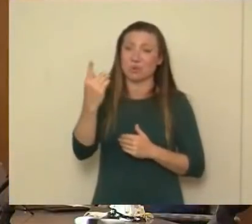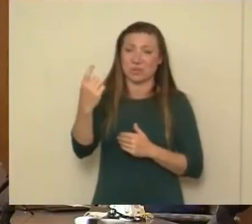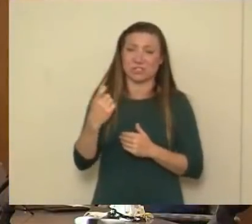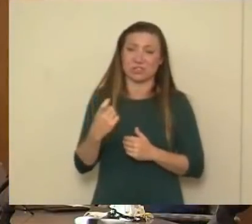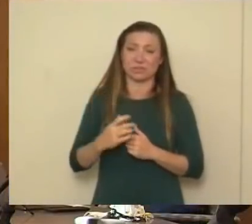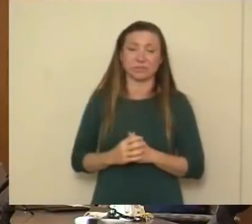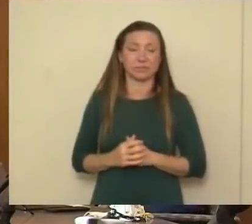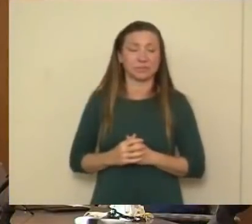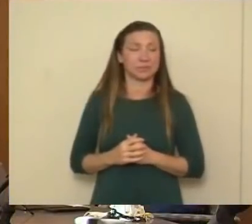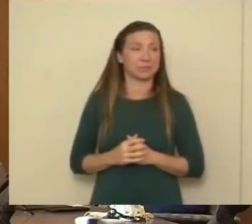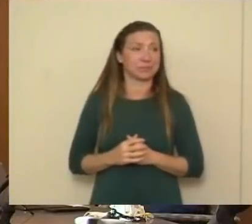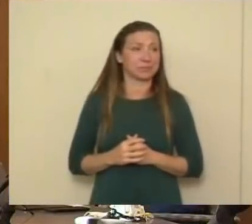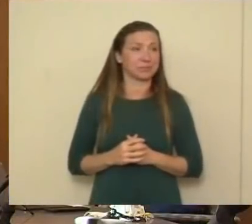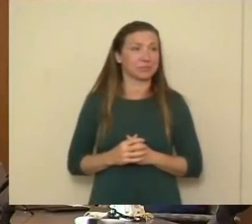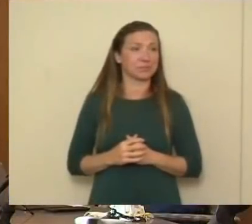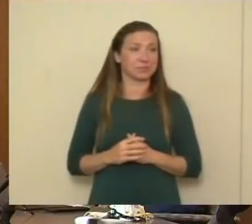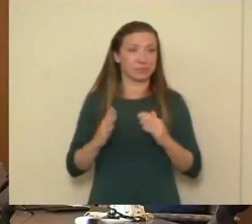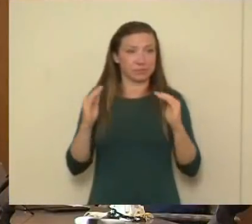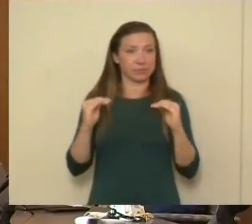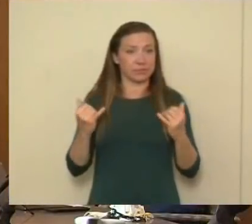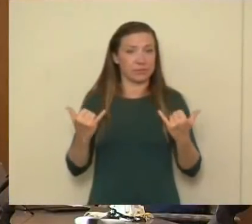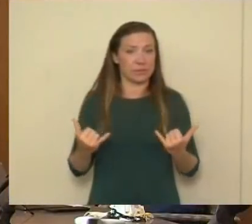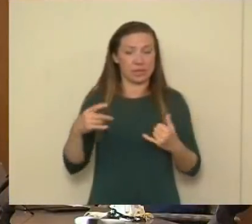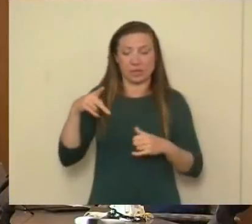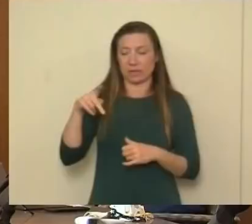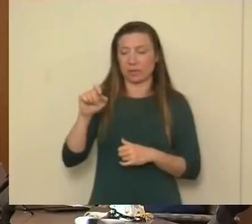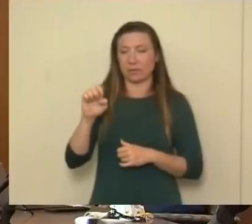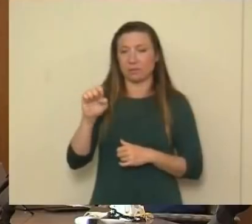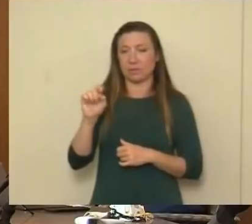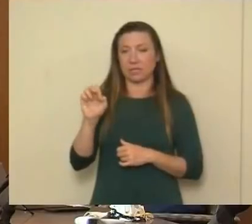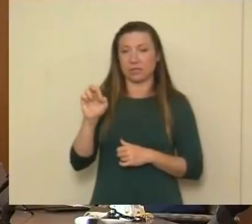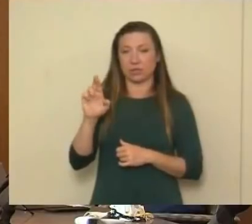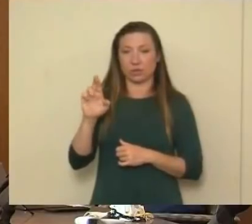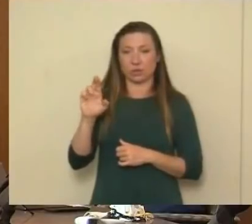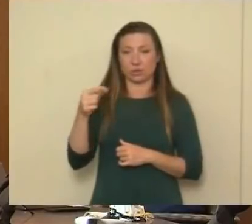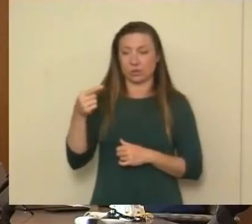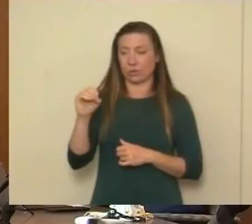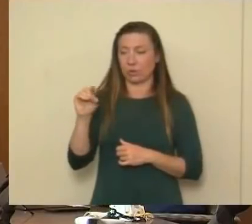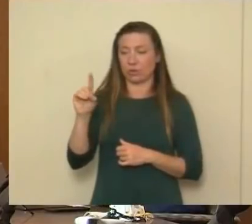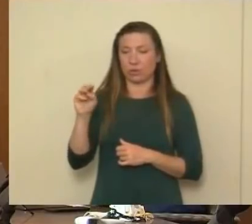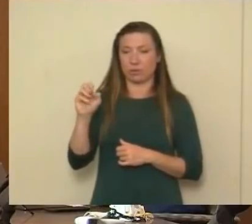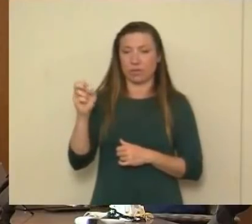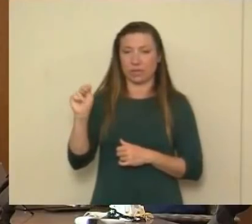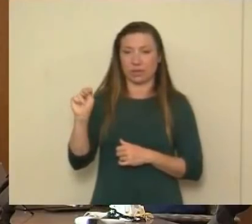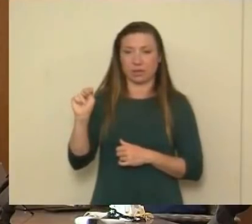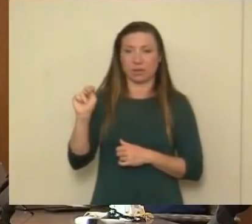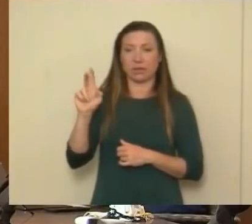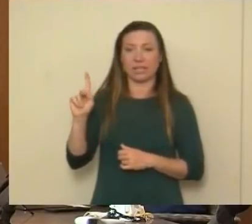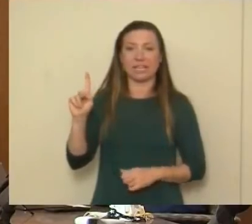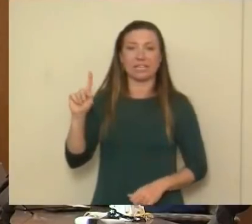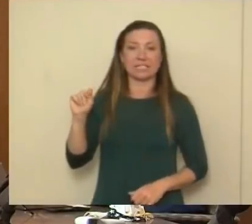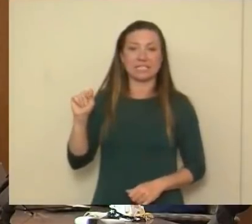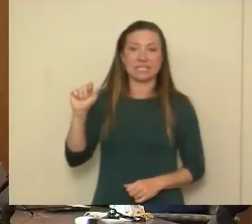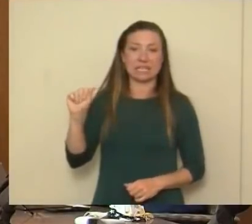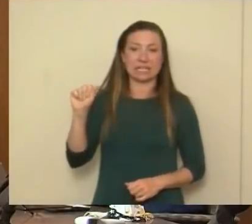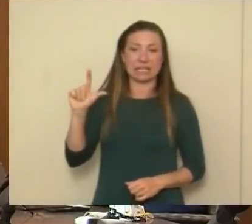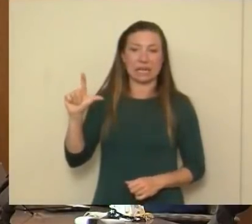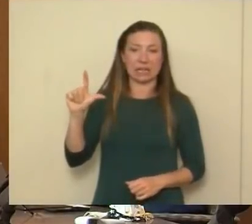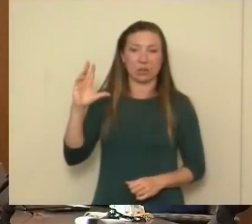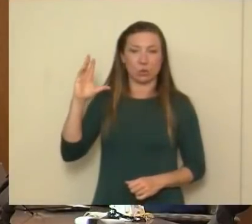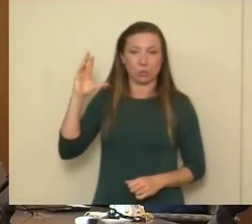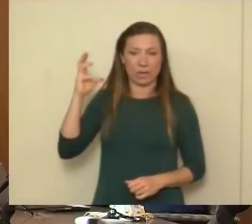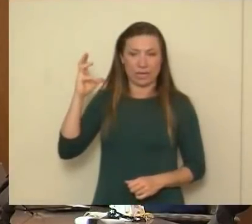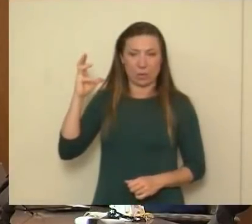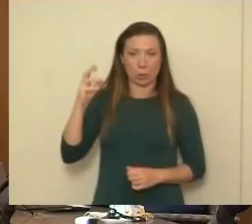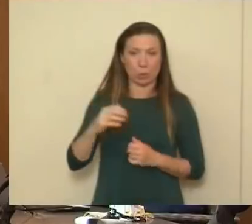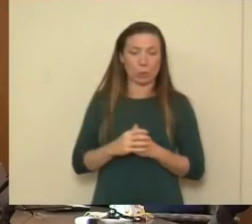Thank you, Governor. Next, I'm going to go to Peter Goodman with KTAL Radio. Peter, you are unmuted. Go ahead and